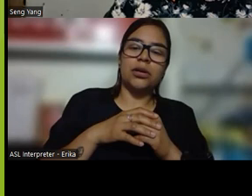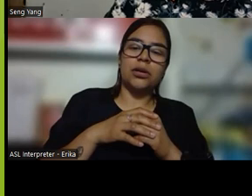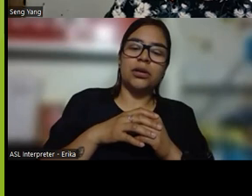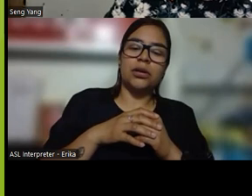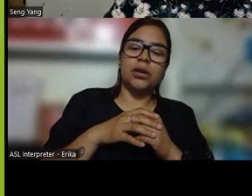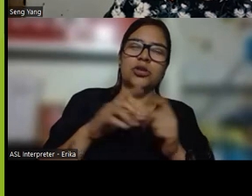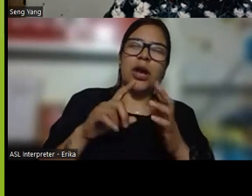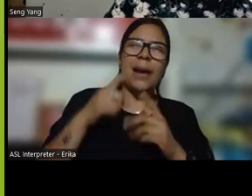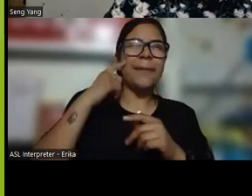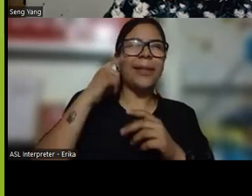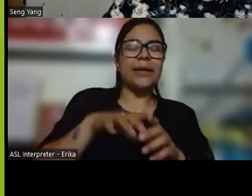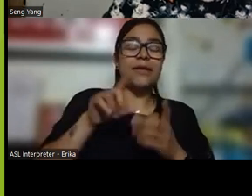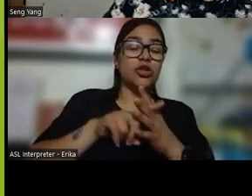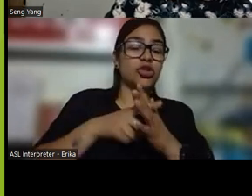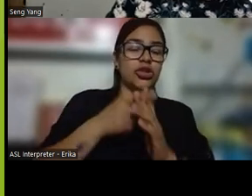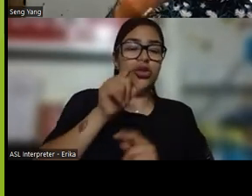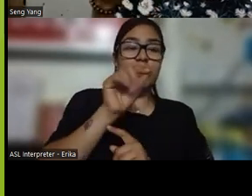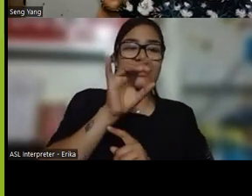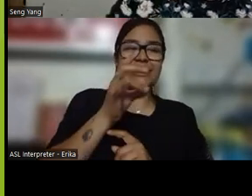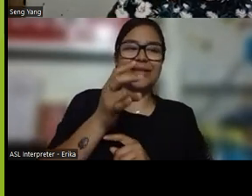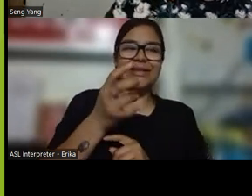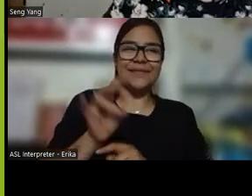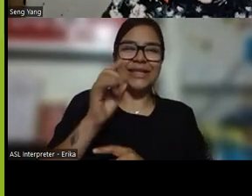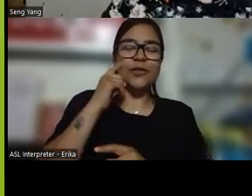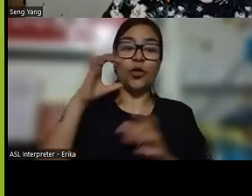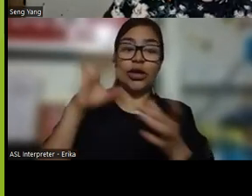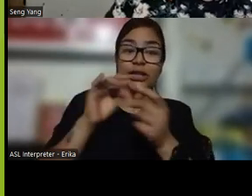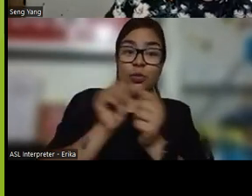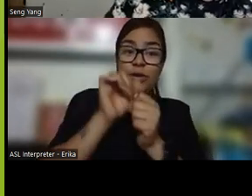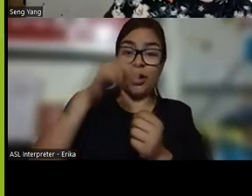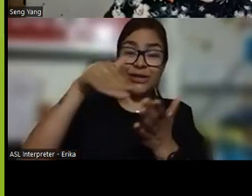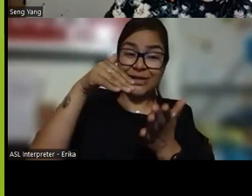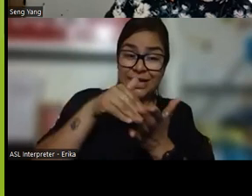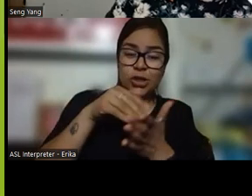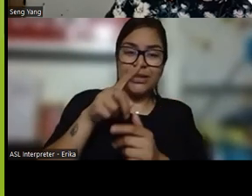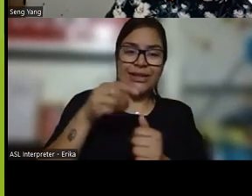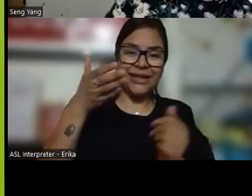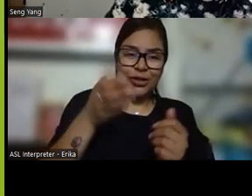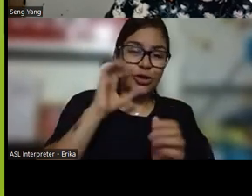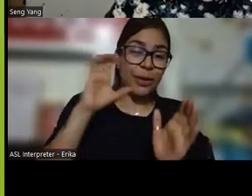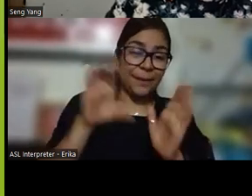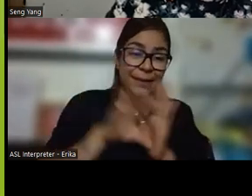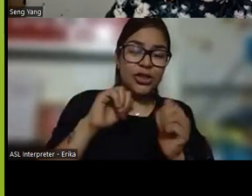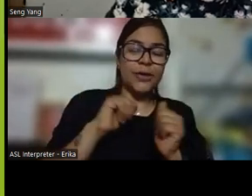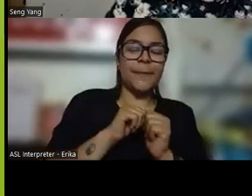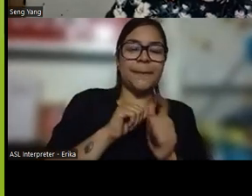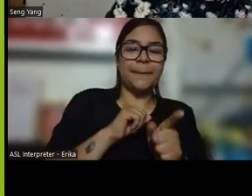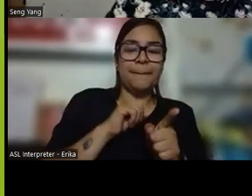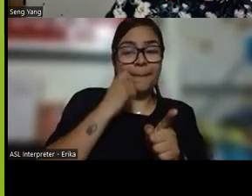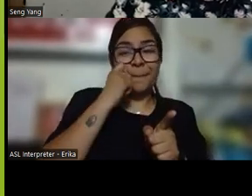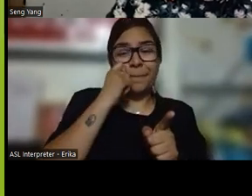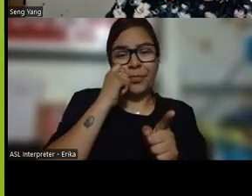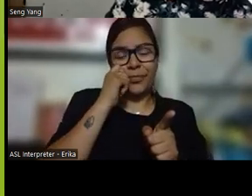2017. This is a picture. You see, Marina is also right there. This is the I